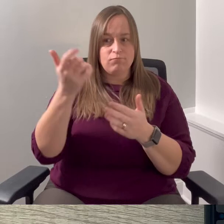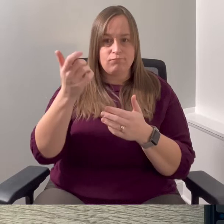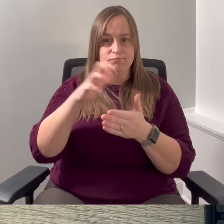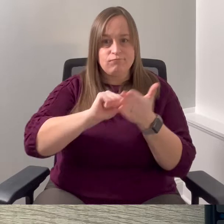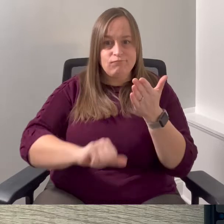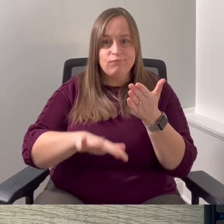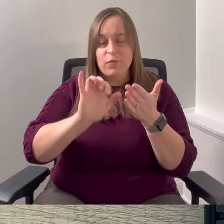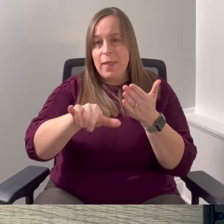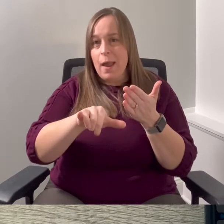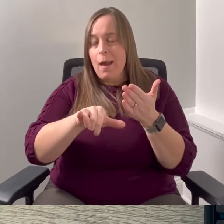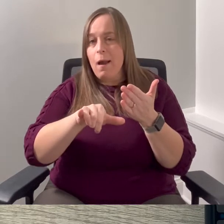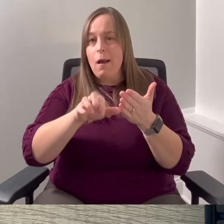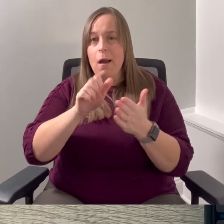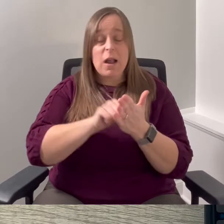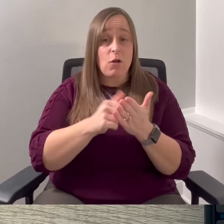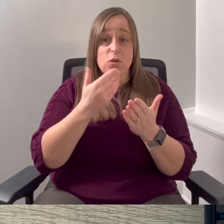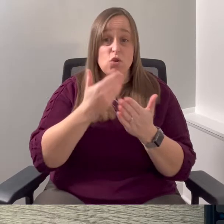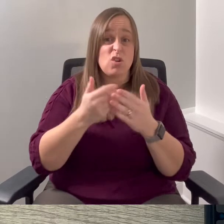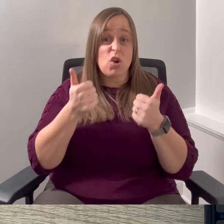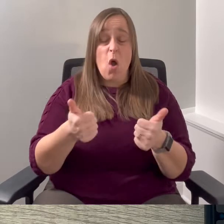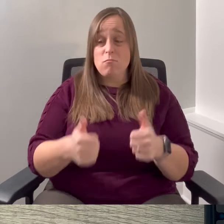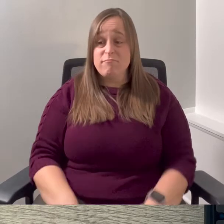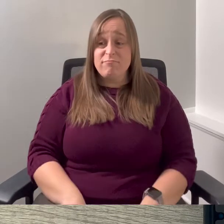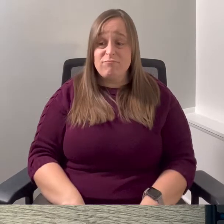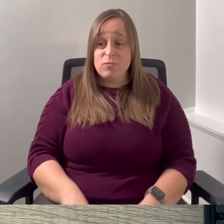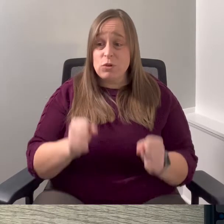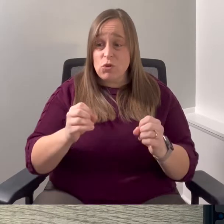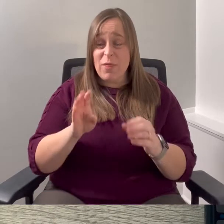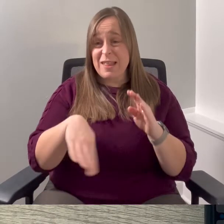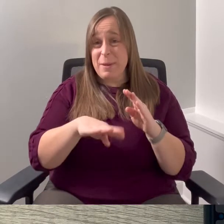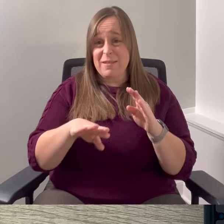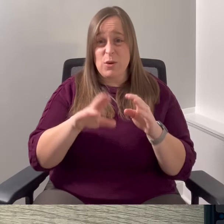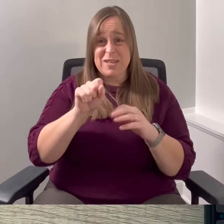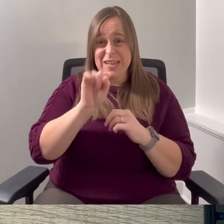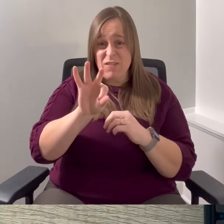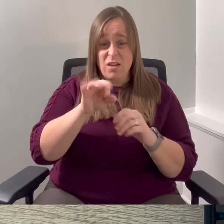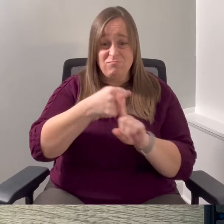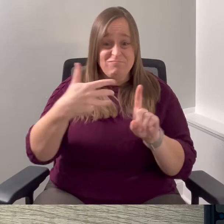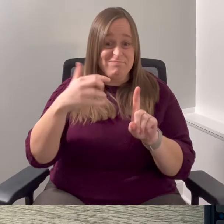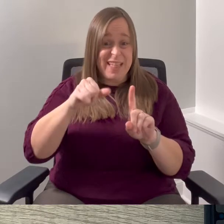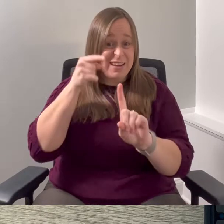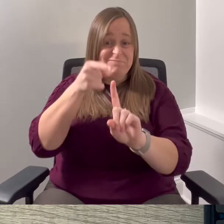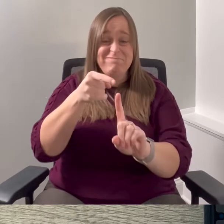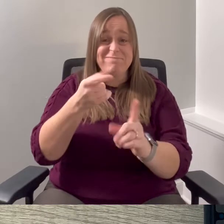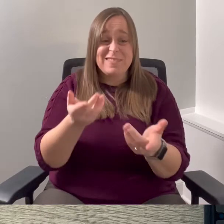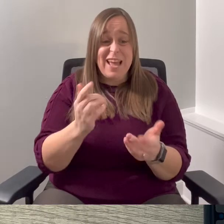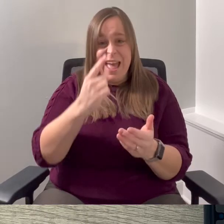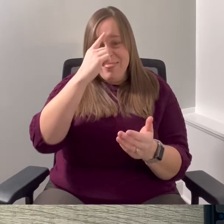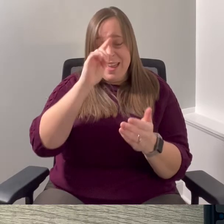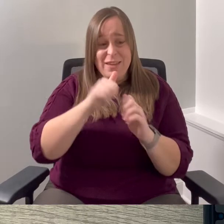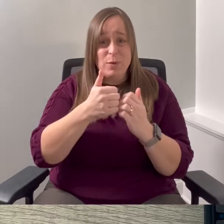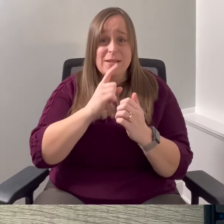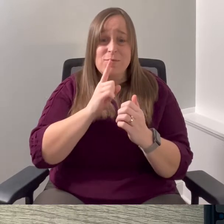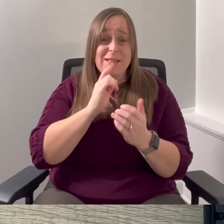and you're good to go. So that's basically what a sinking fund is. And I think they can be really helpful